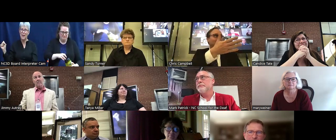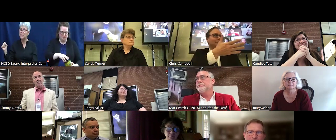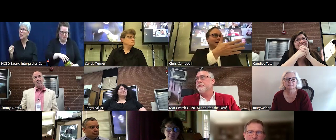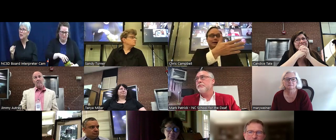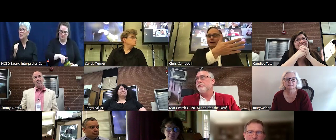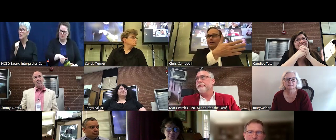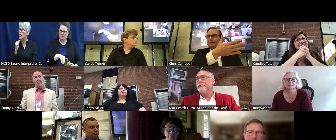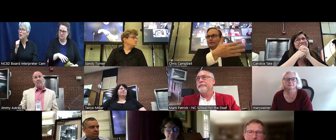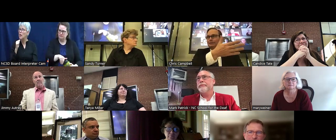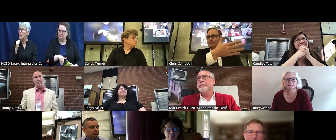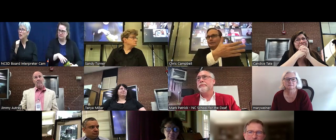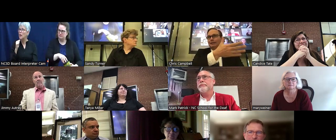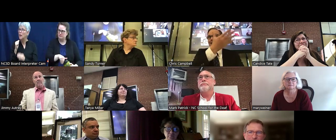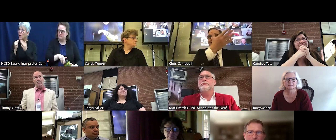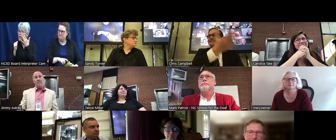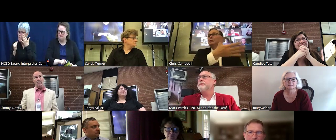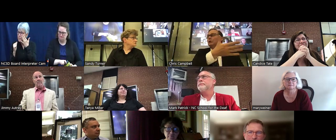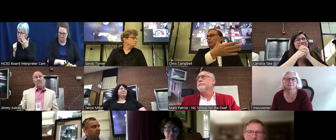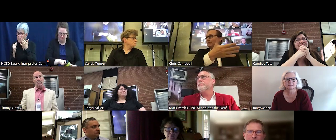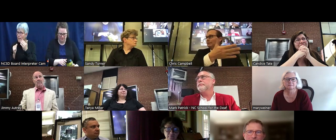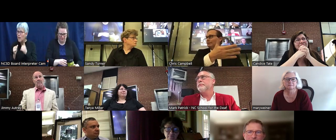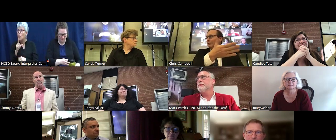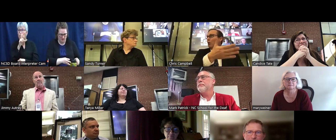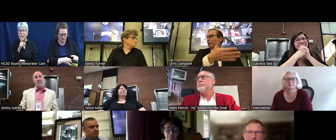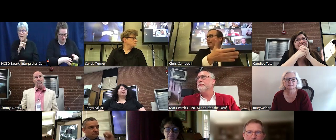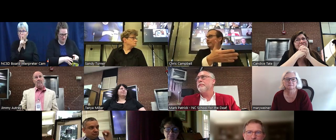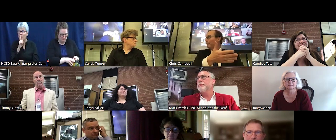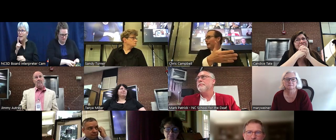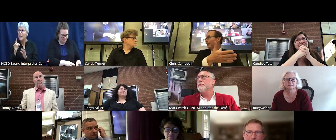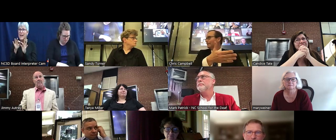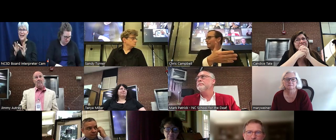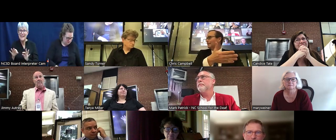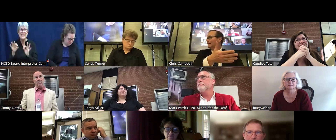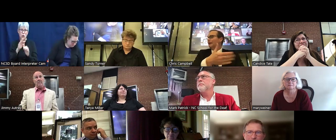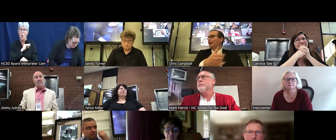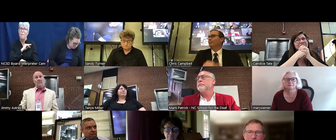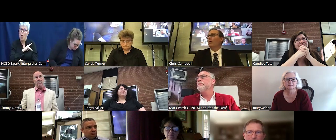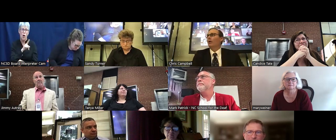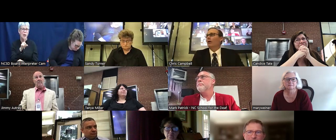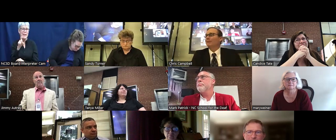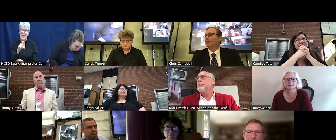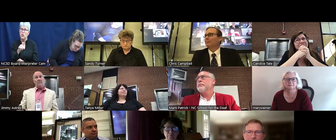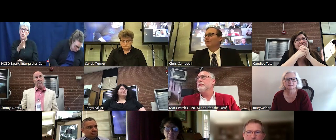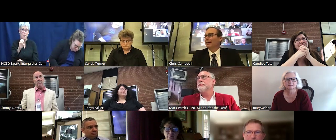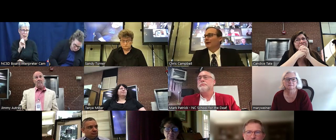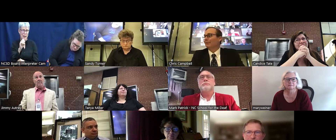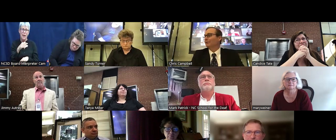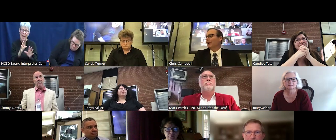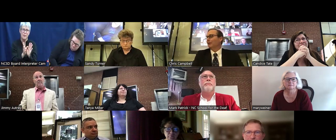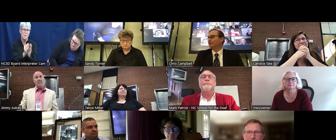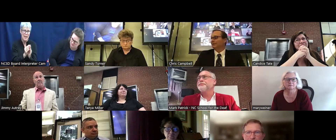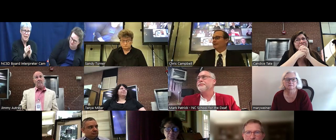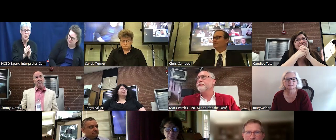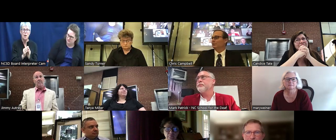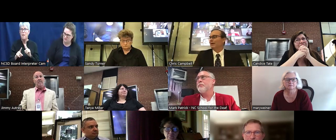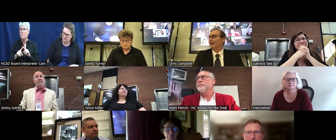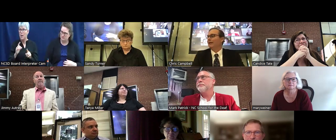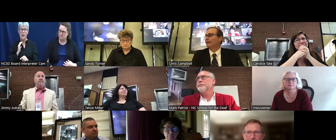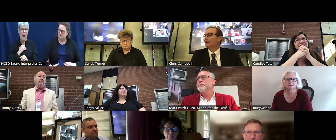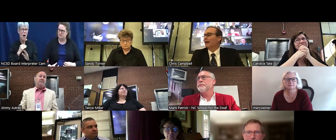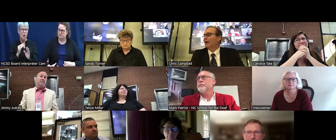it is essential that Mark be at that meeting. But our office can provide coverage. So I would say schedule